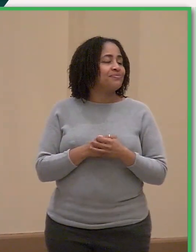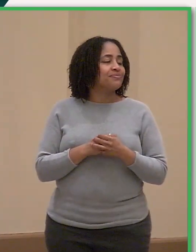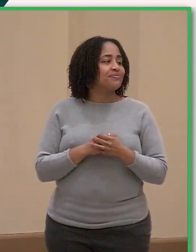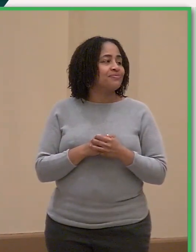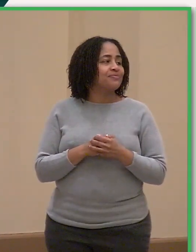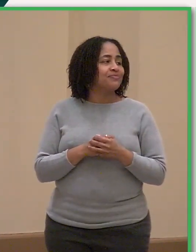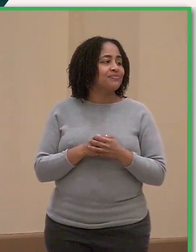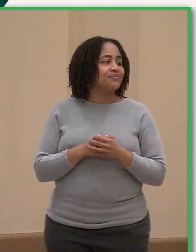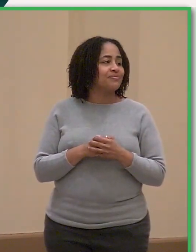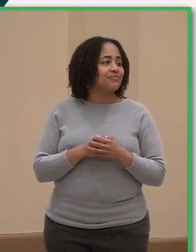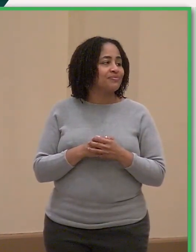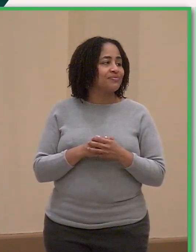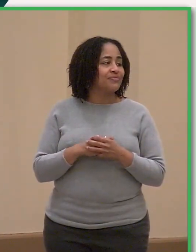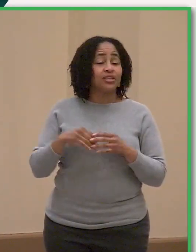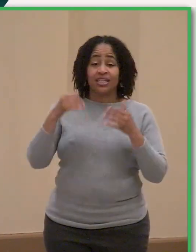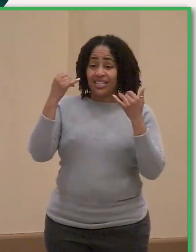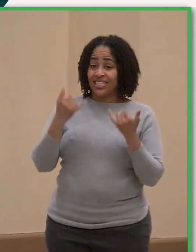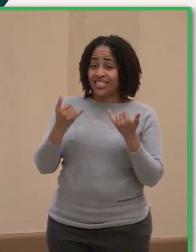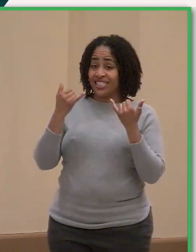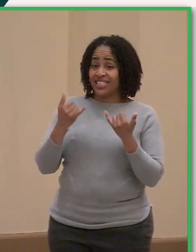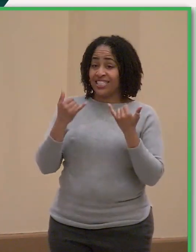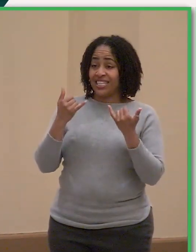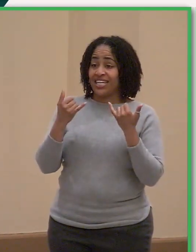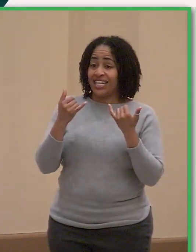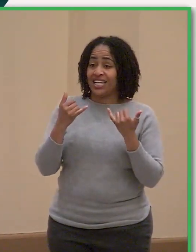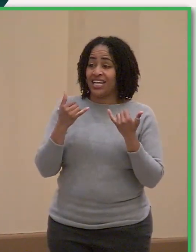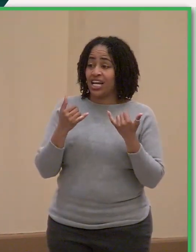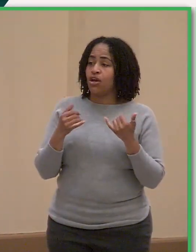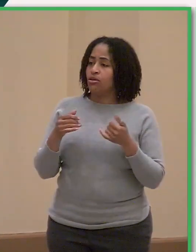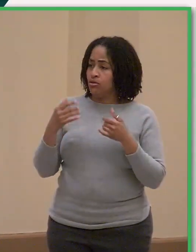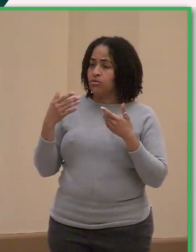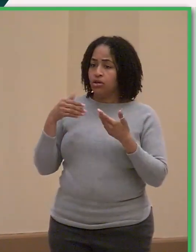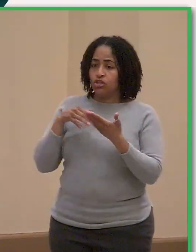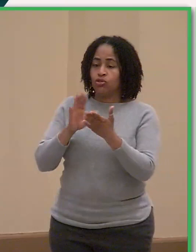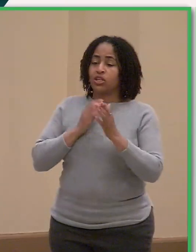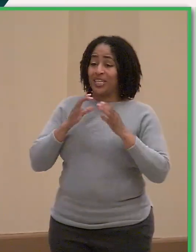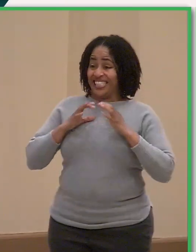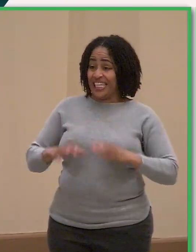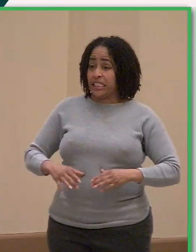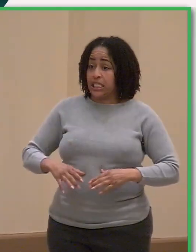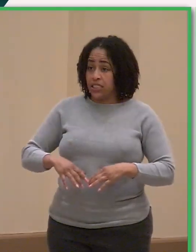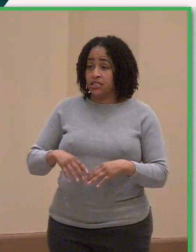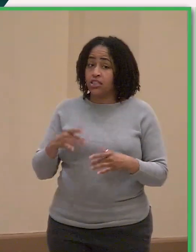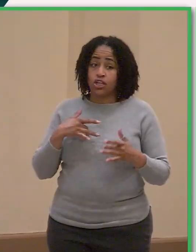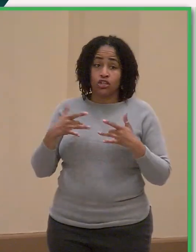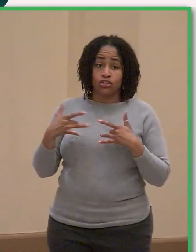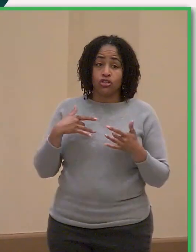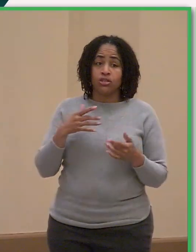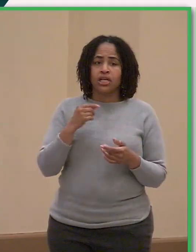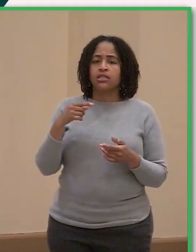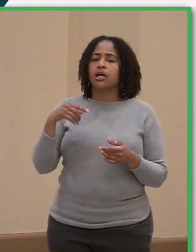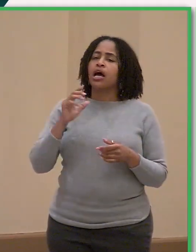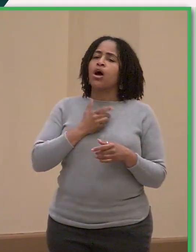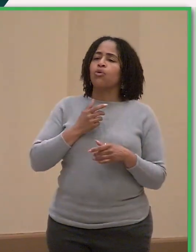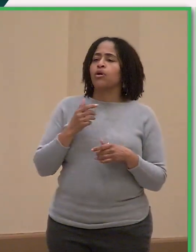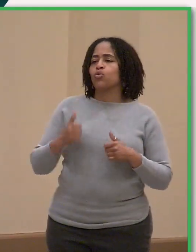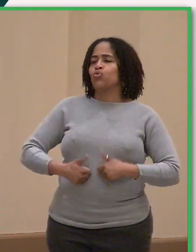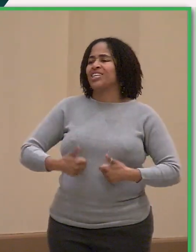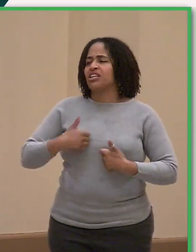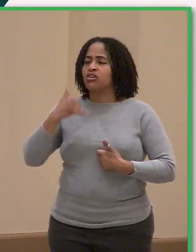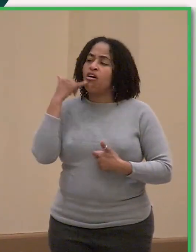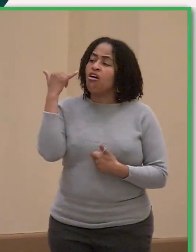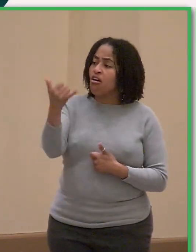All right, we will now move to our citizen concerns. And these are residents who called in ahead of time, so they will have